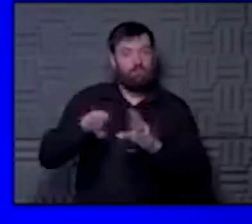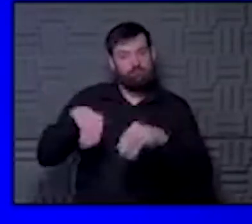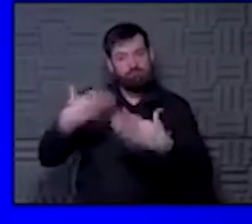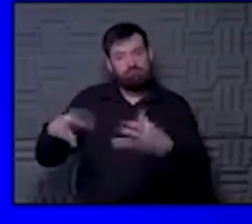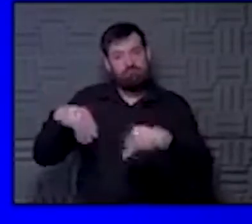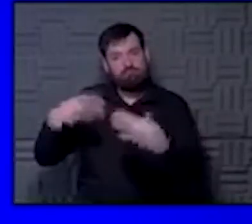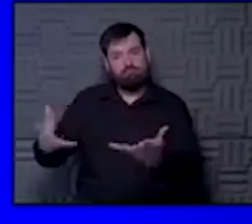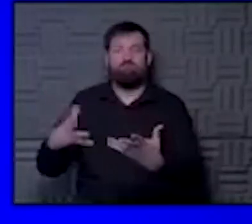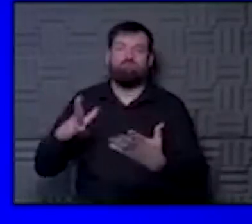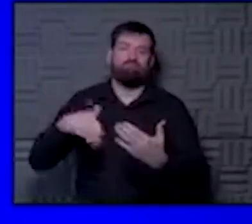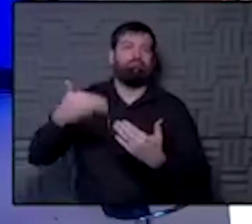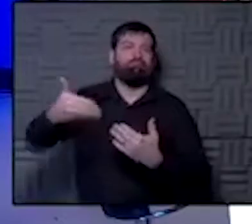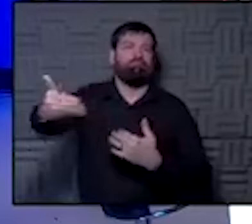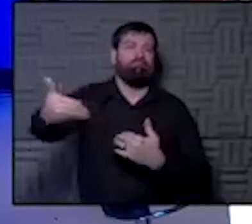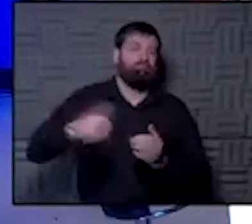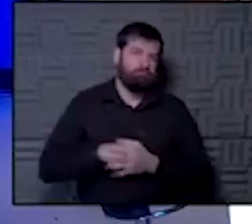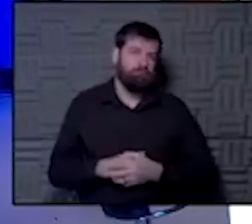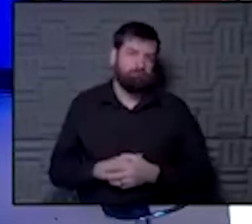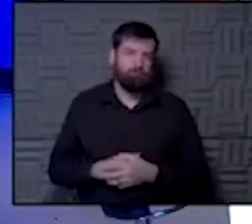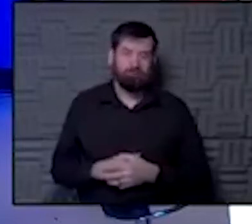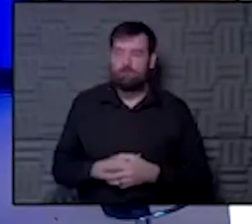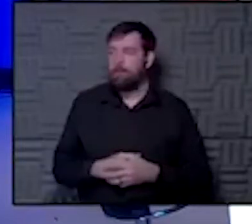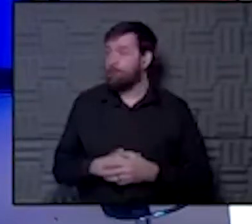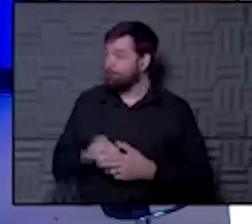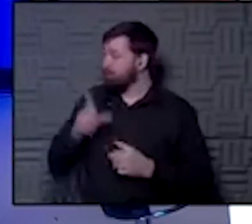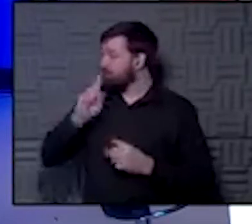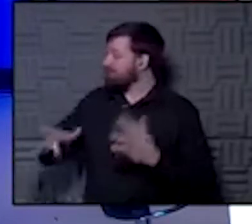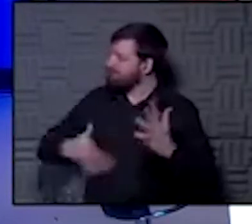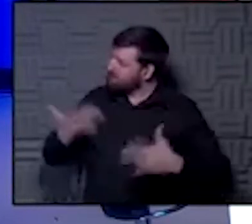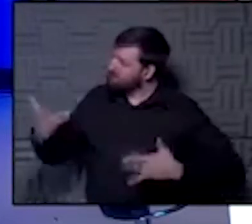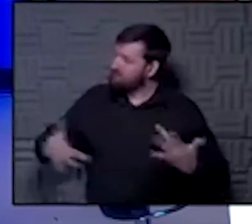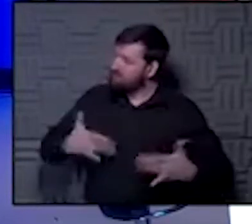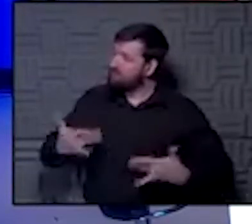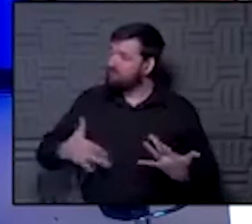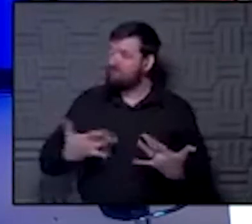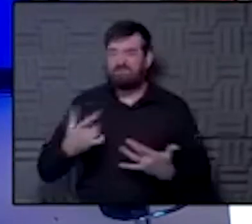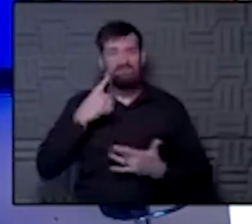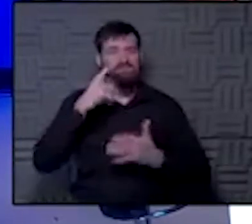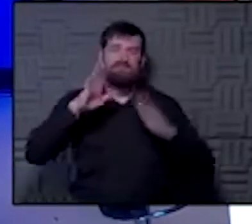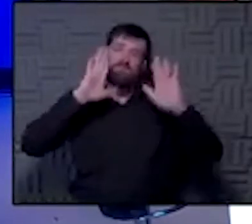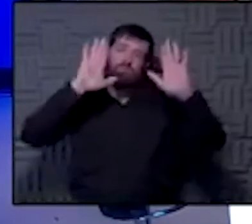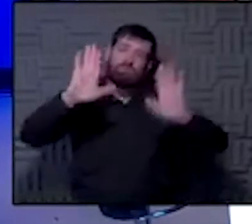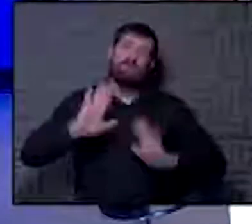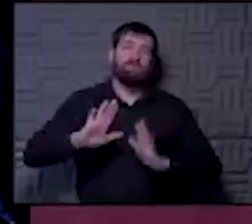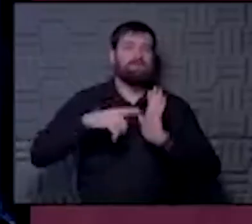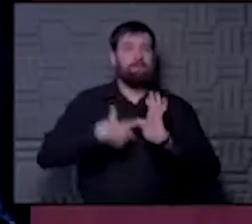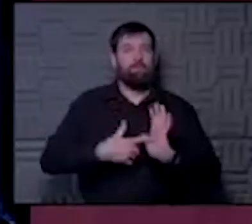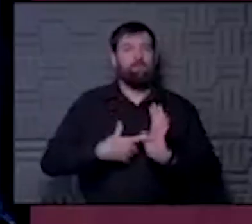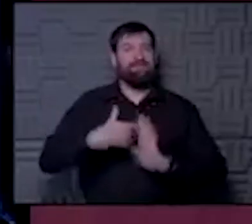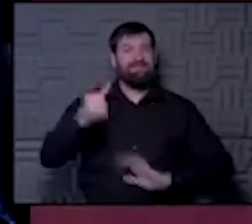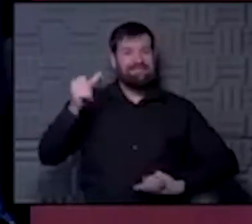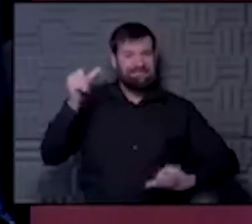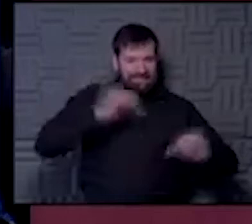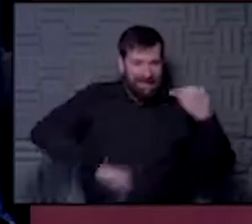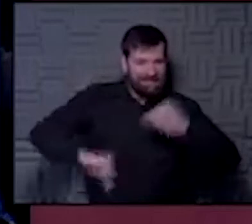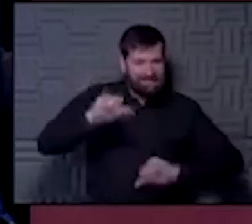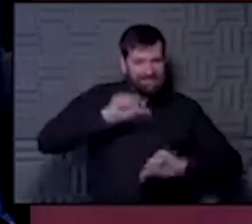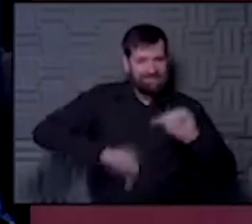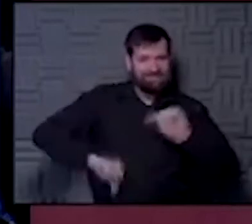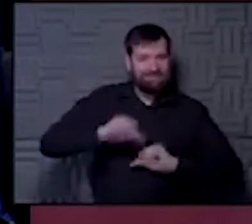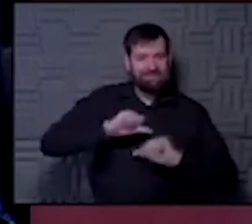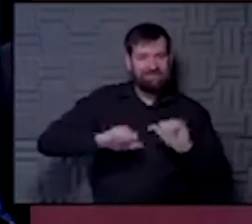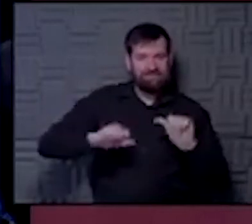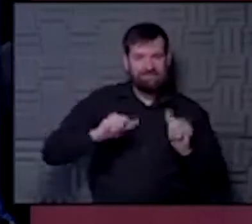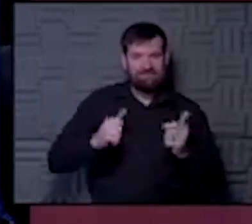time moves on as well. Yeah, I think it's really exciting because I think this is a great example of science being